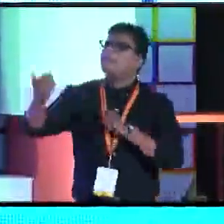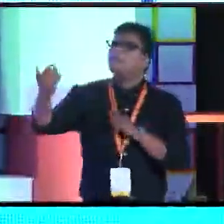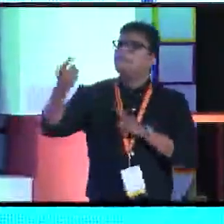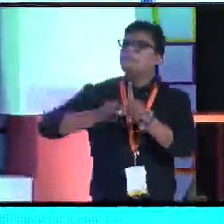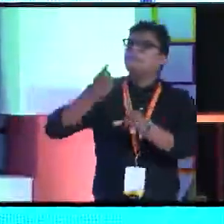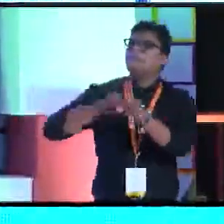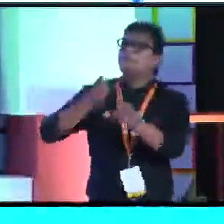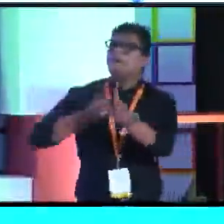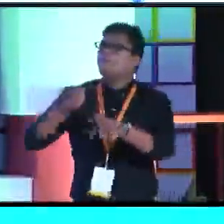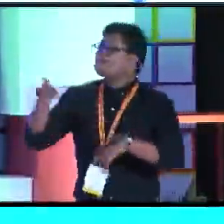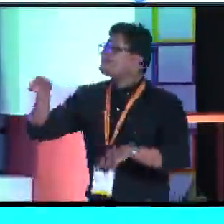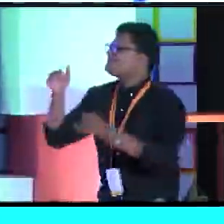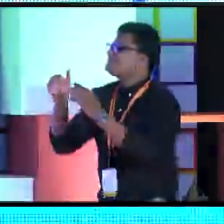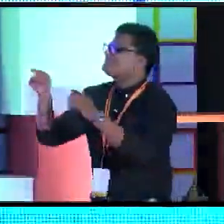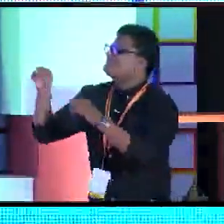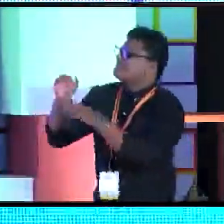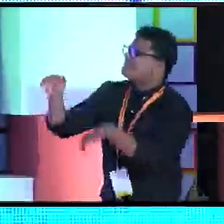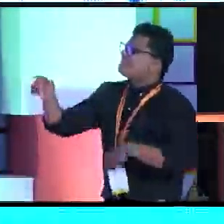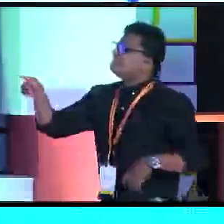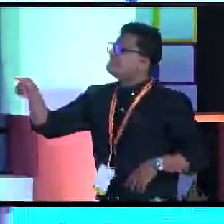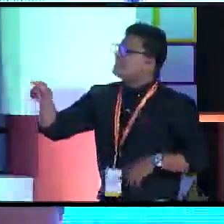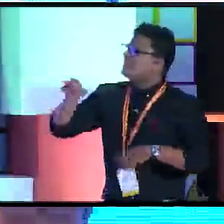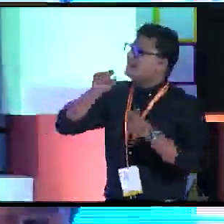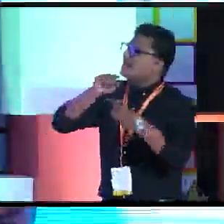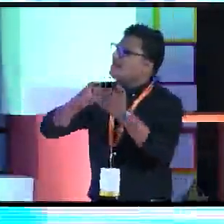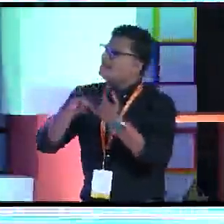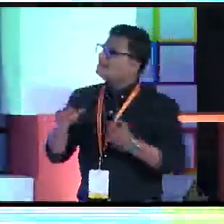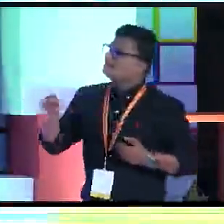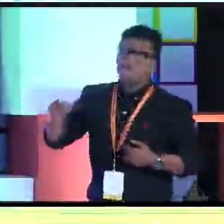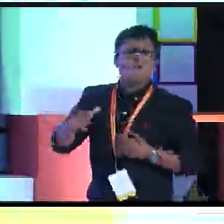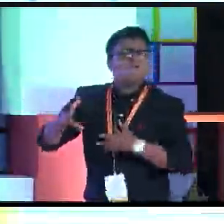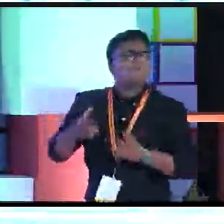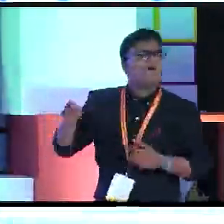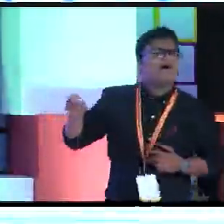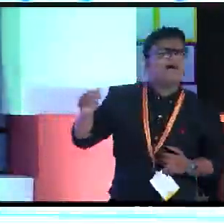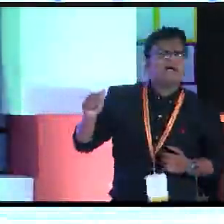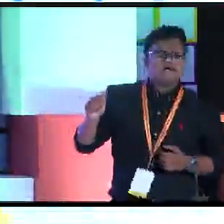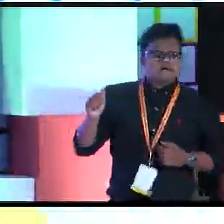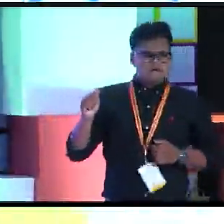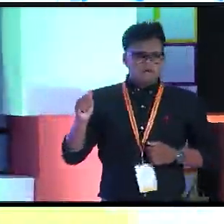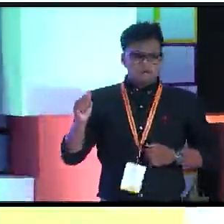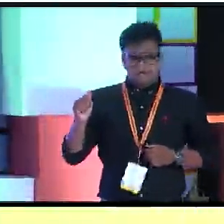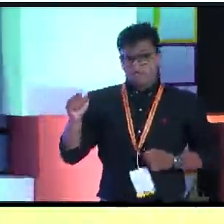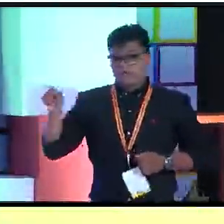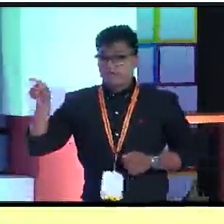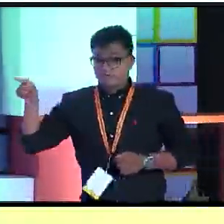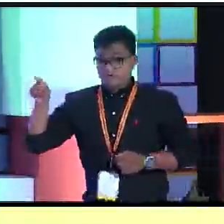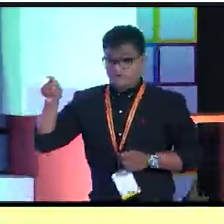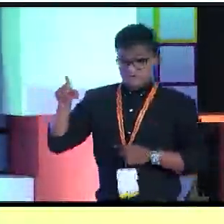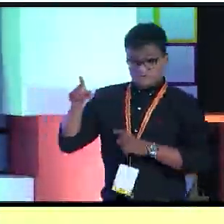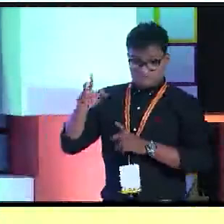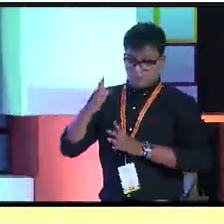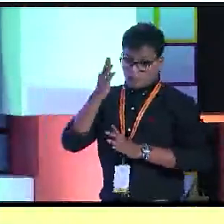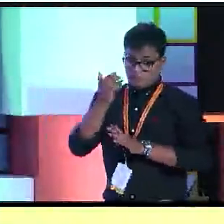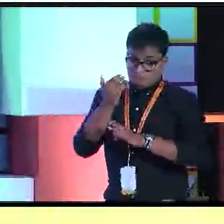and say, Feroze, you do this summit and so on. So what do you really want to achieve, right? This is something which takes a whole year to